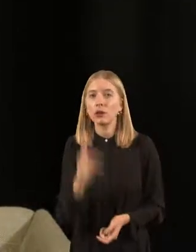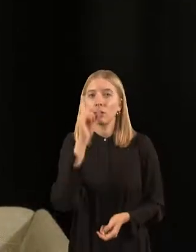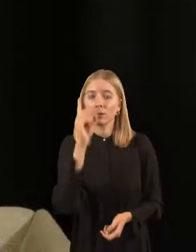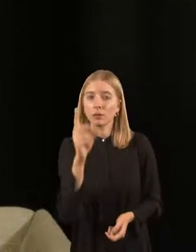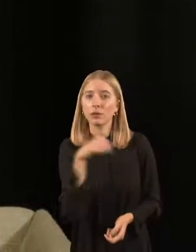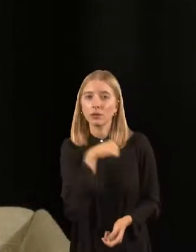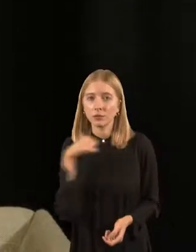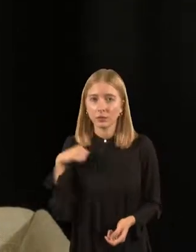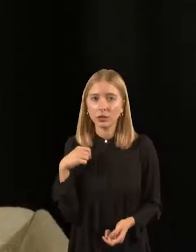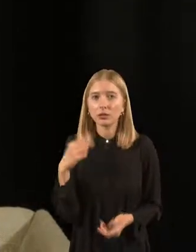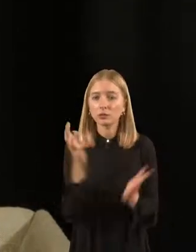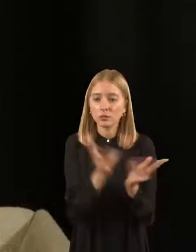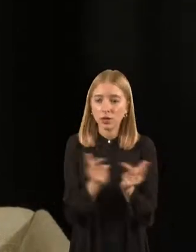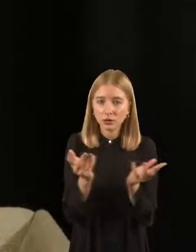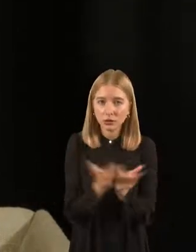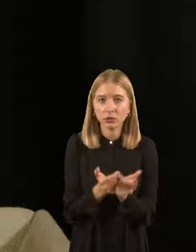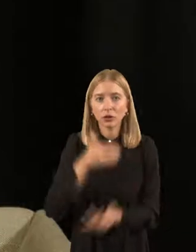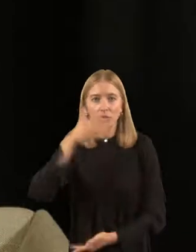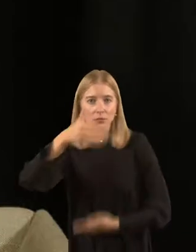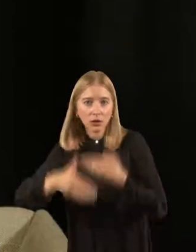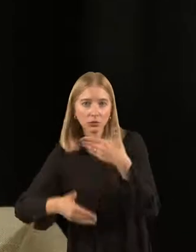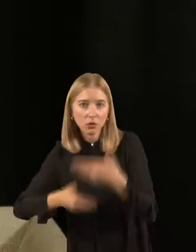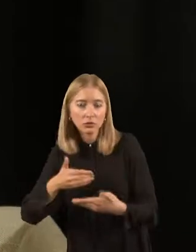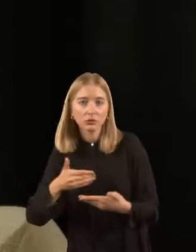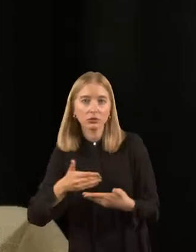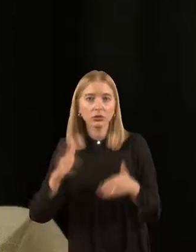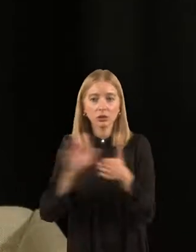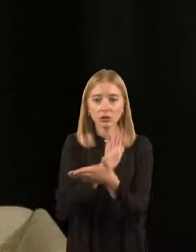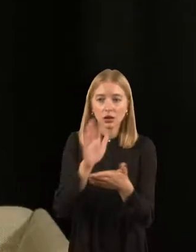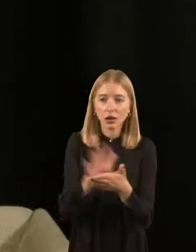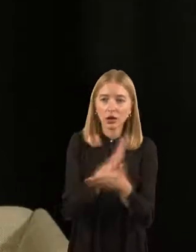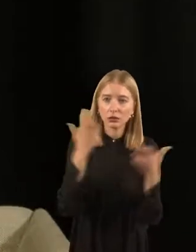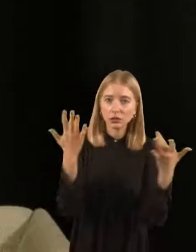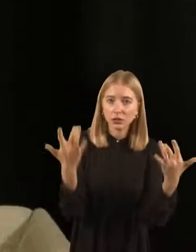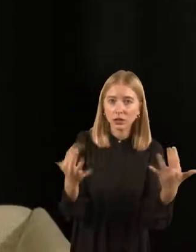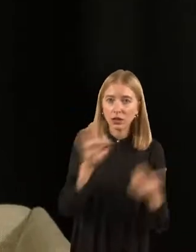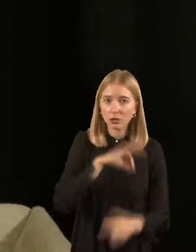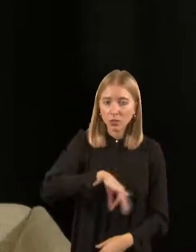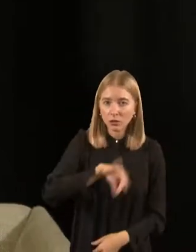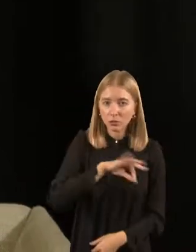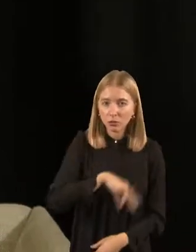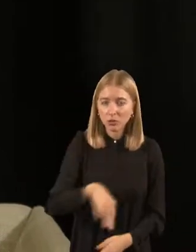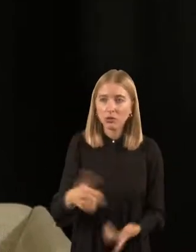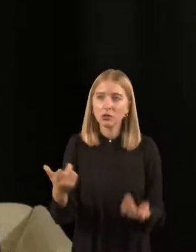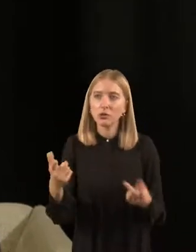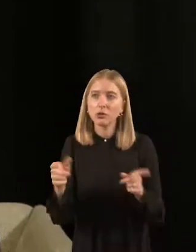of Economy. Various calculations and methodologies